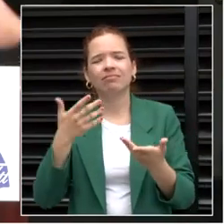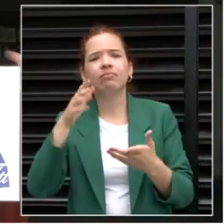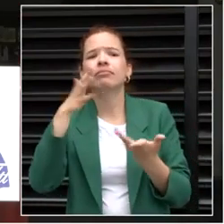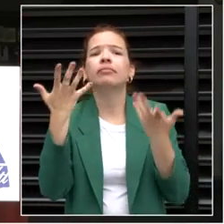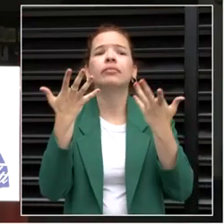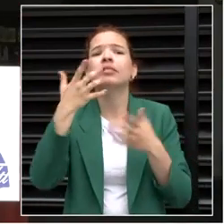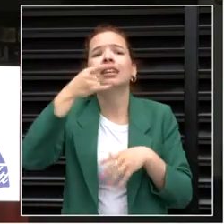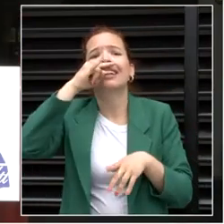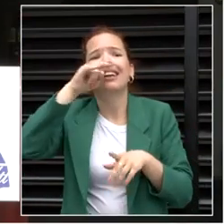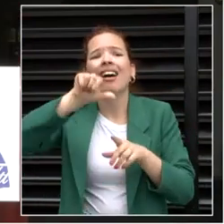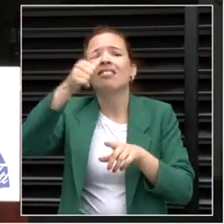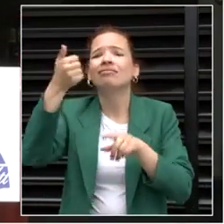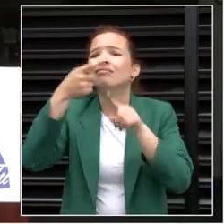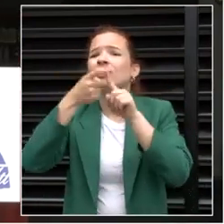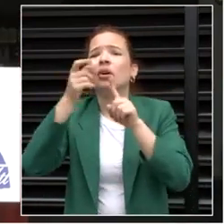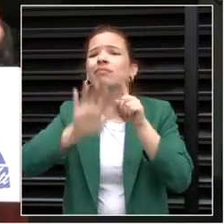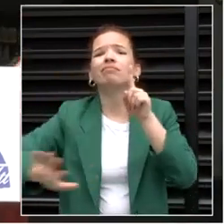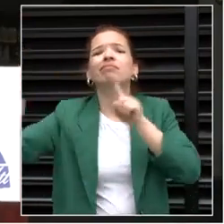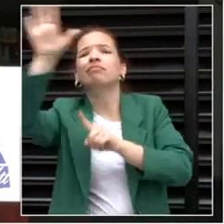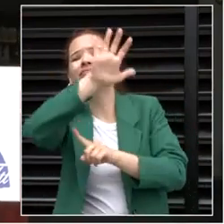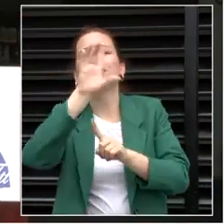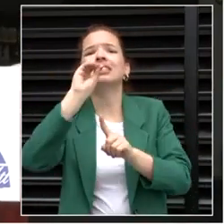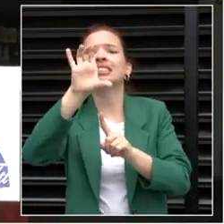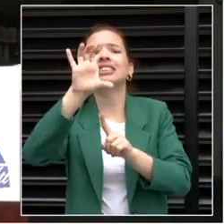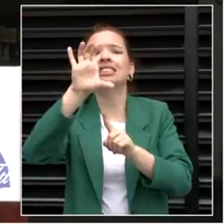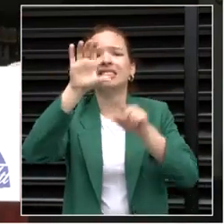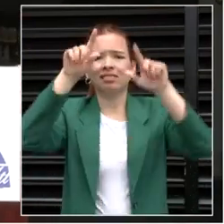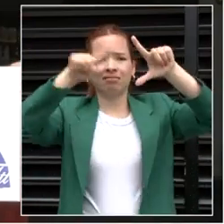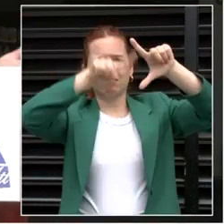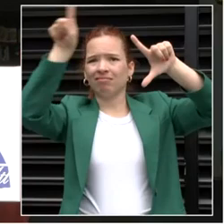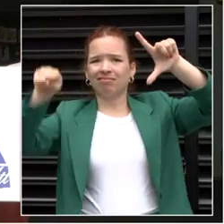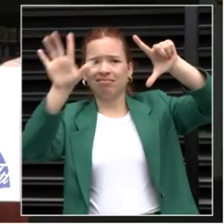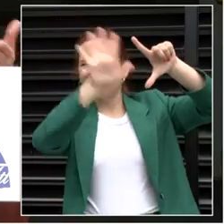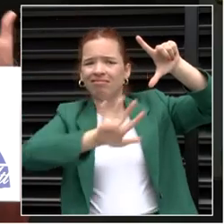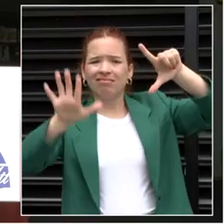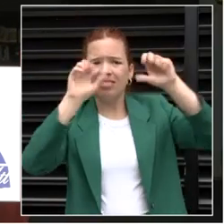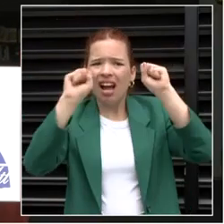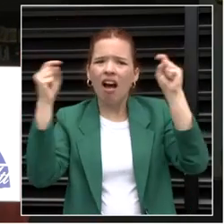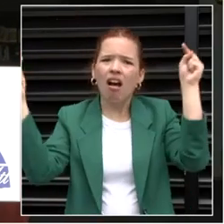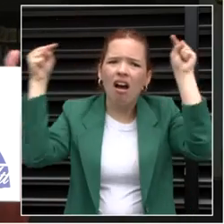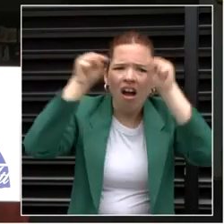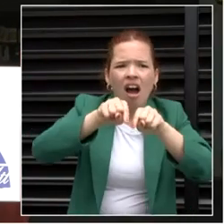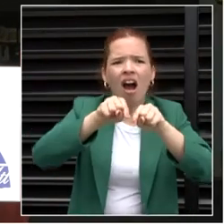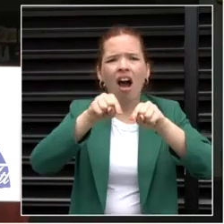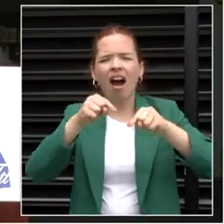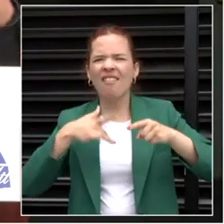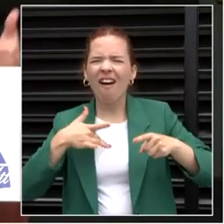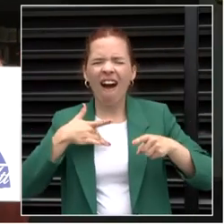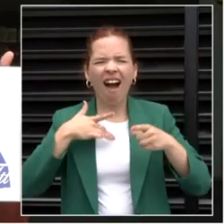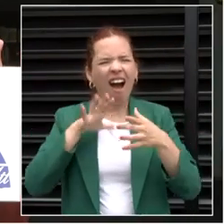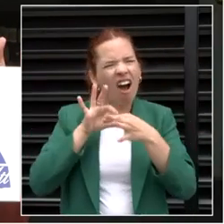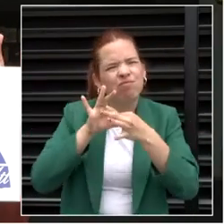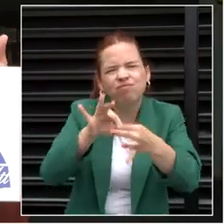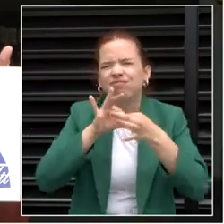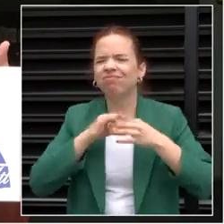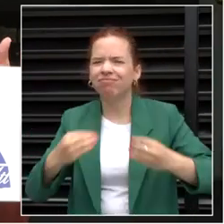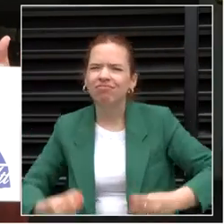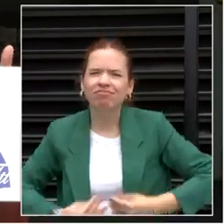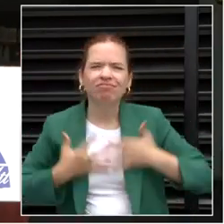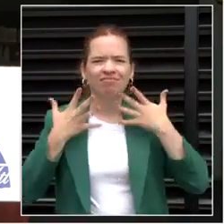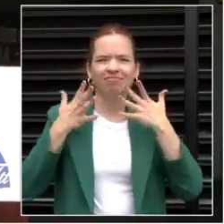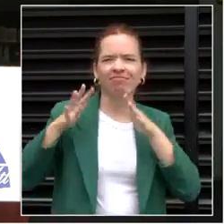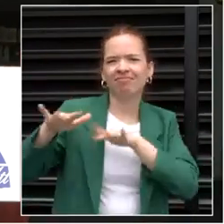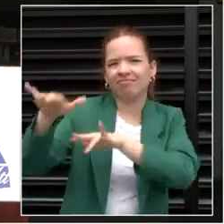come in and see bands that will inspire them to become musicians as well. Because I think that's how it